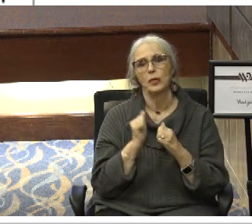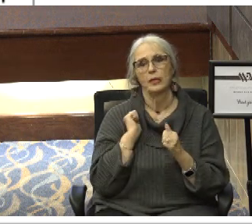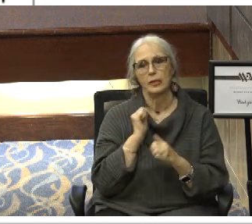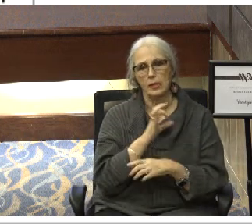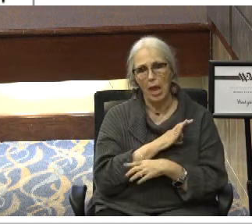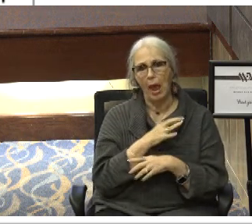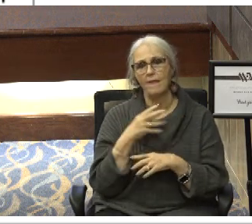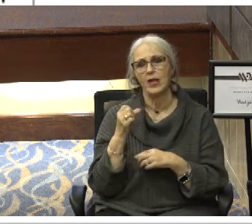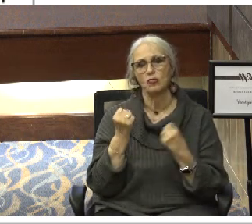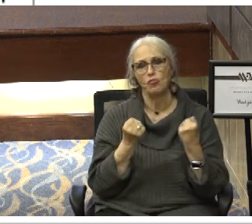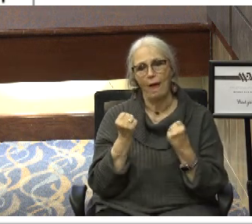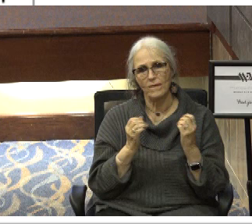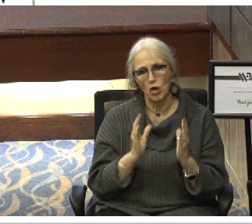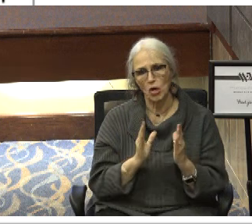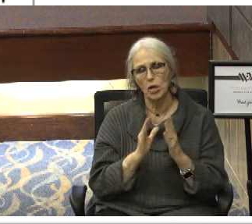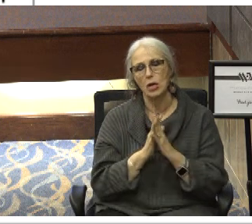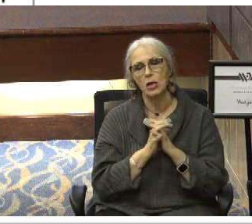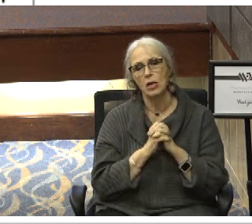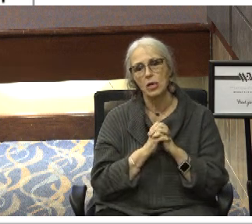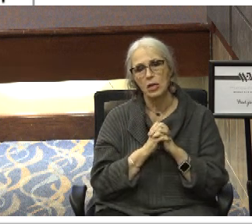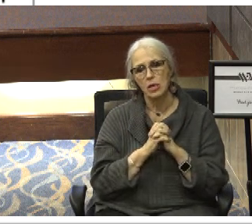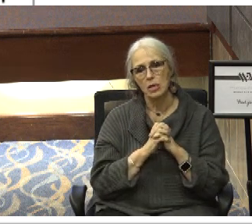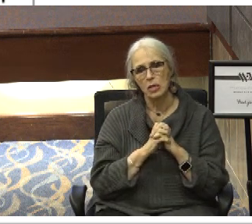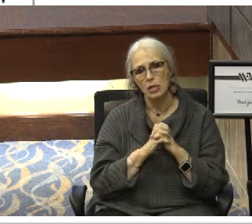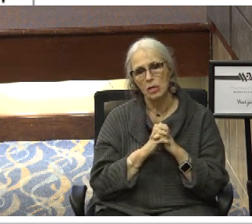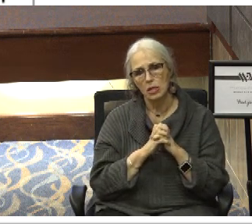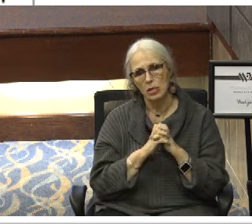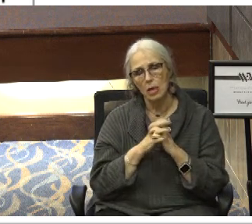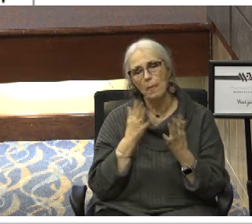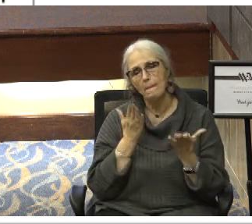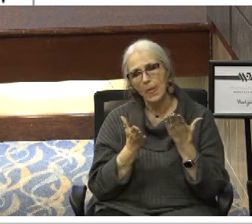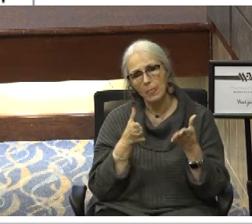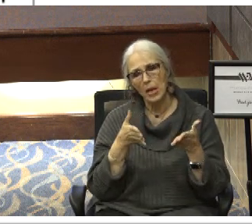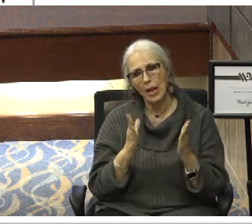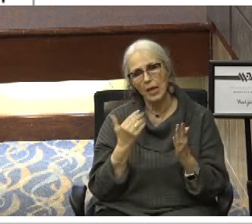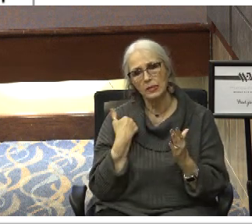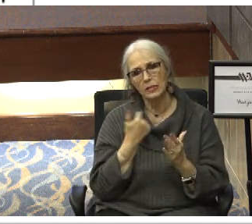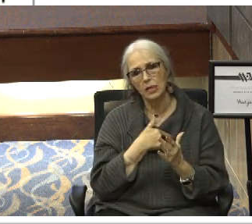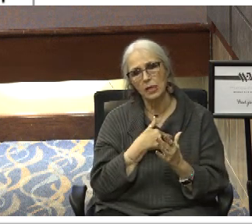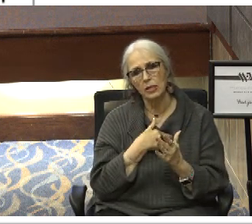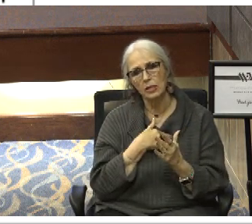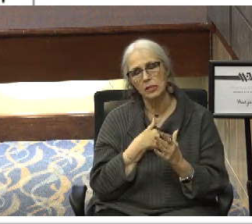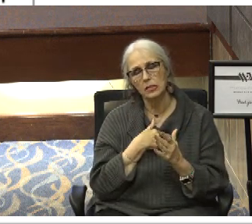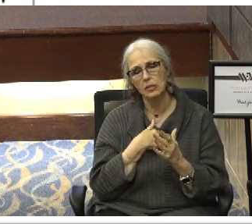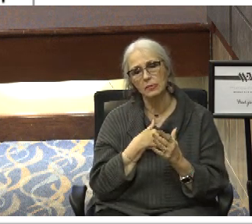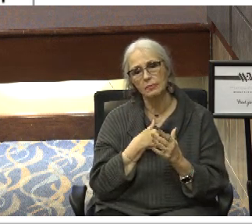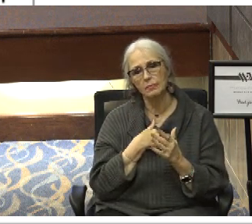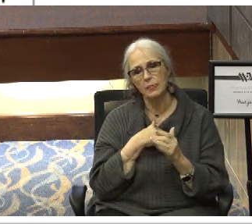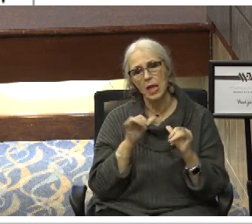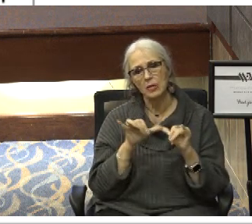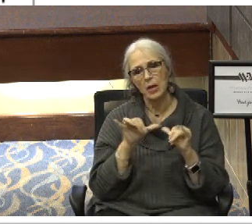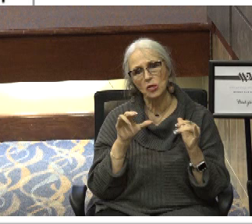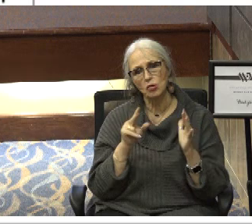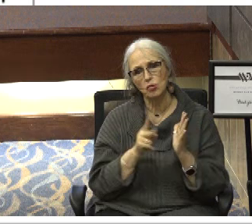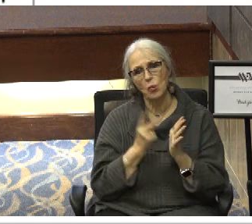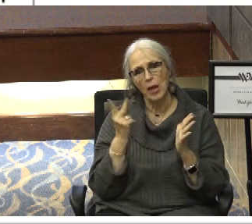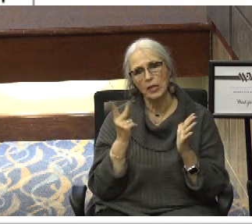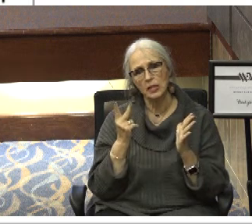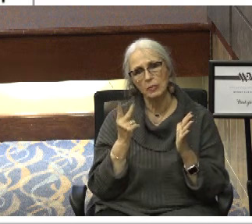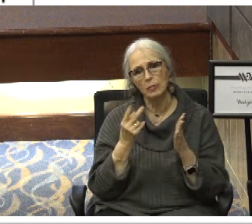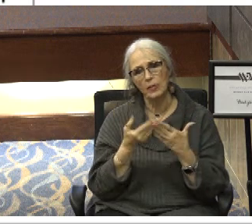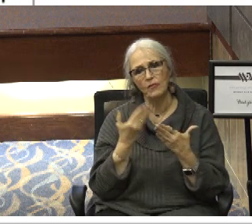driver. It probably allowed us to measure twice before cutting